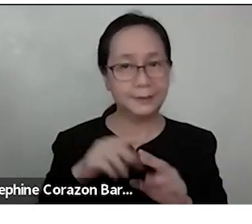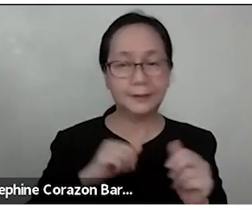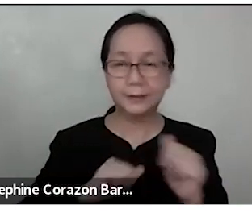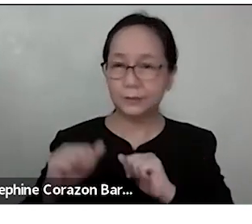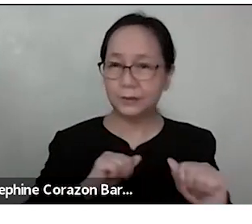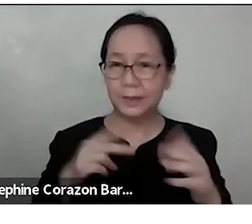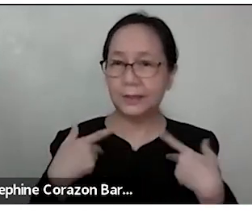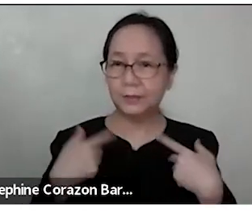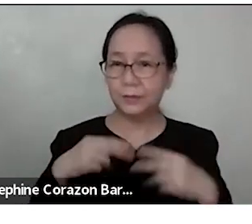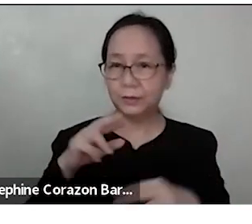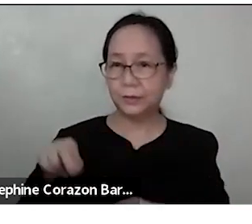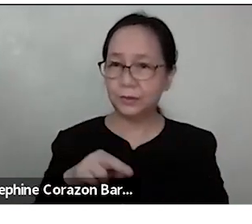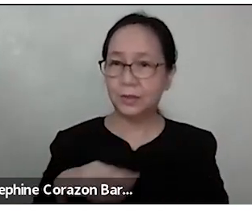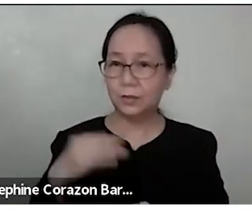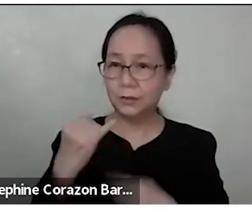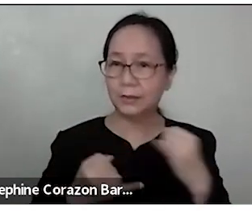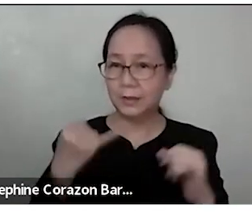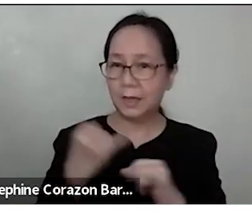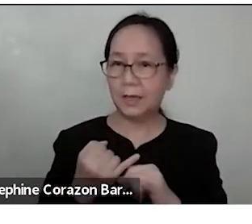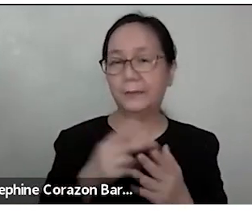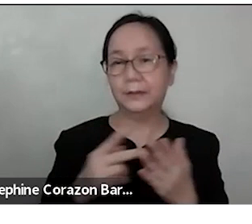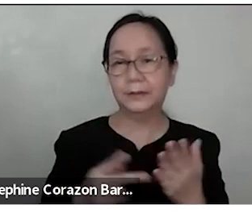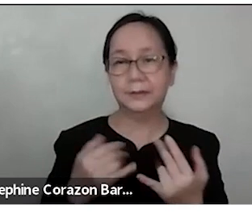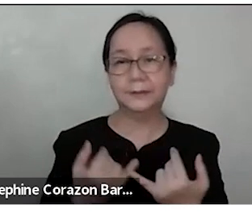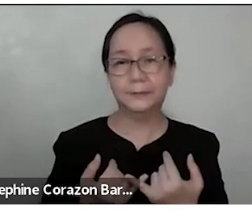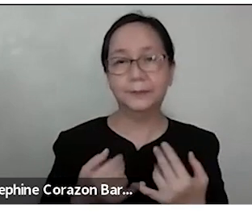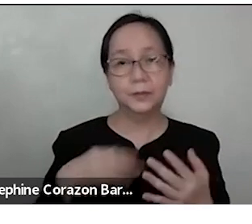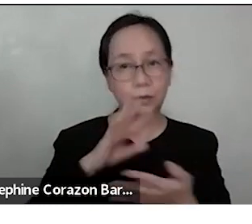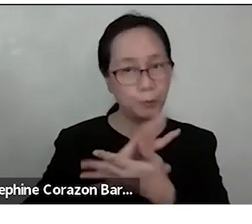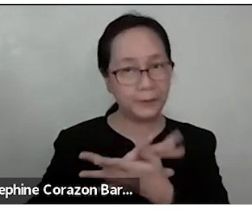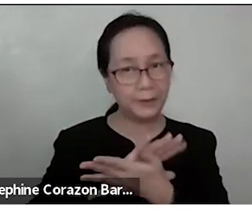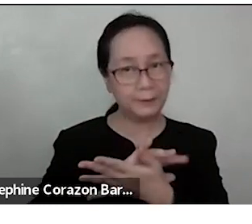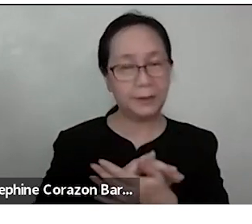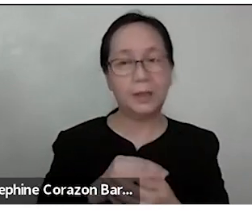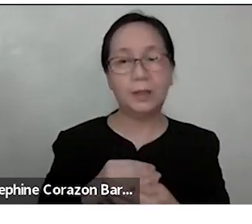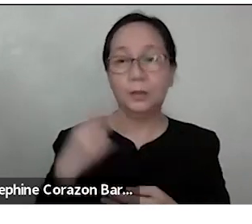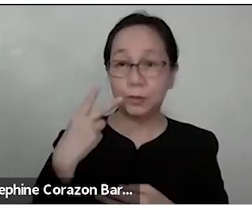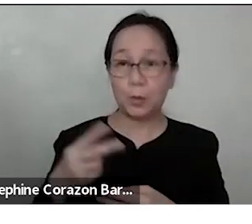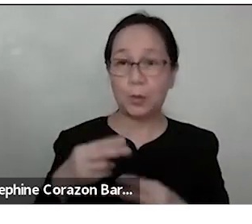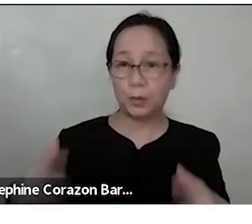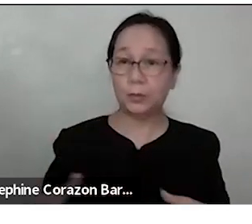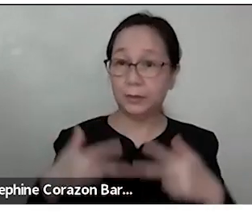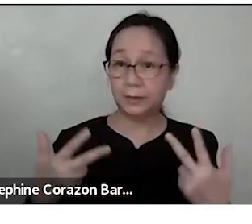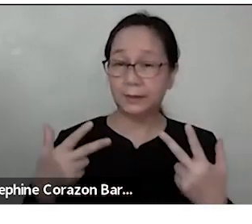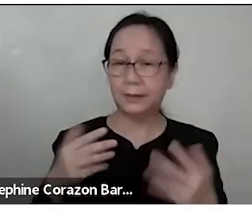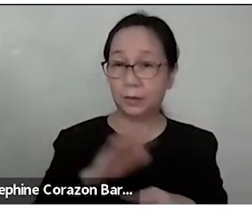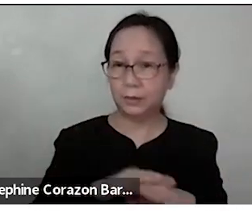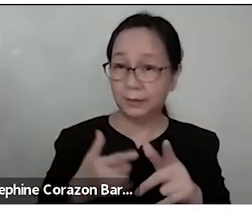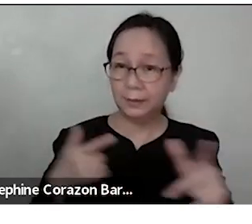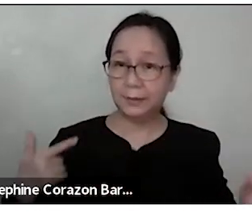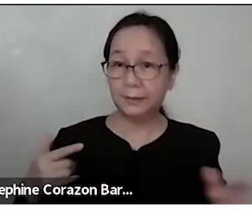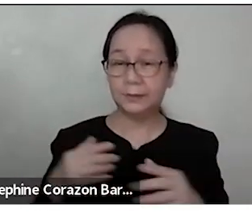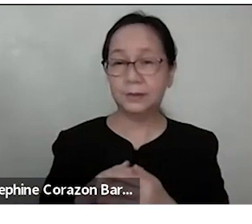have a regional or international component. During the pandemic, what we saw as the online equivalent of that criteria